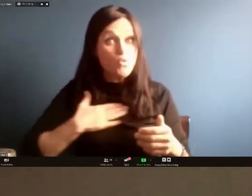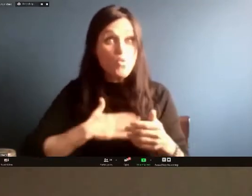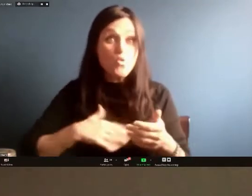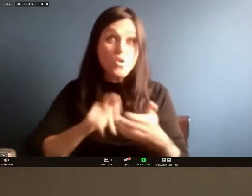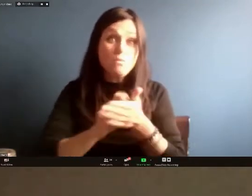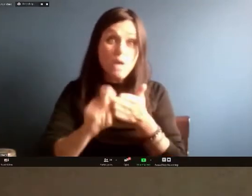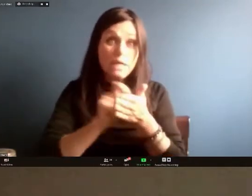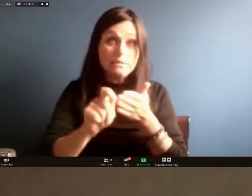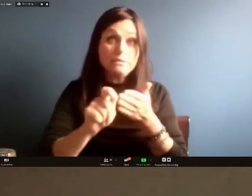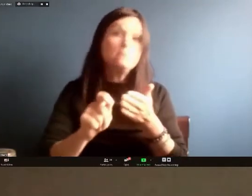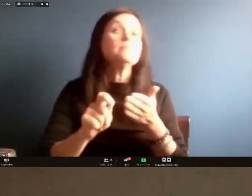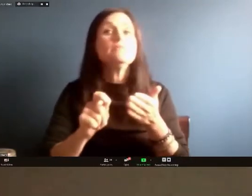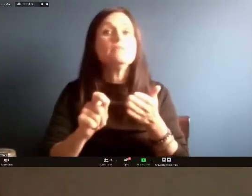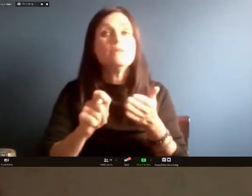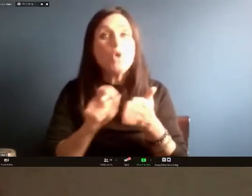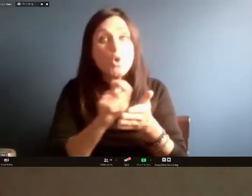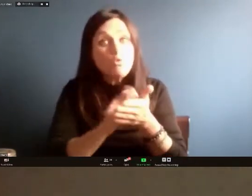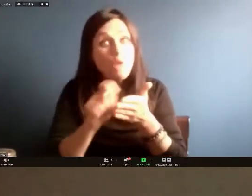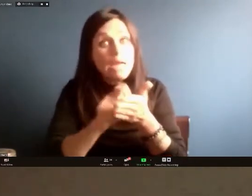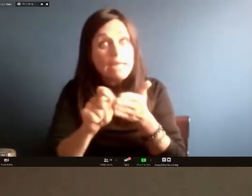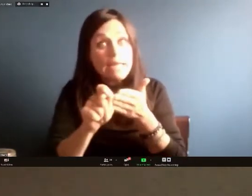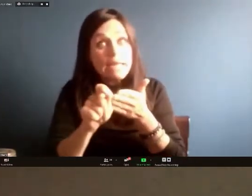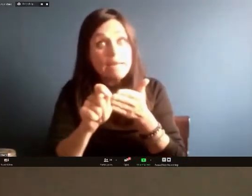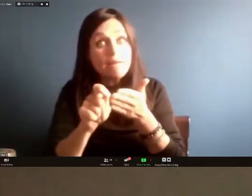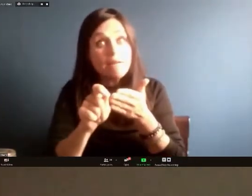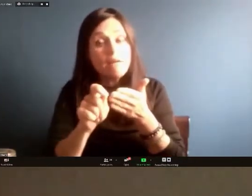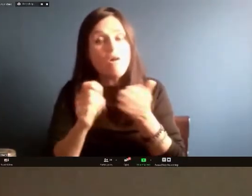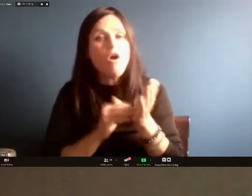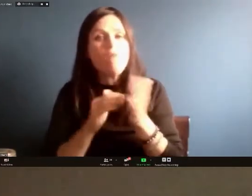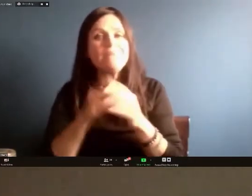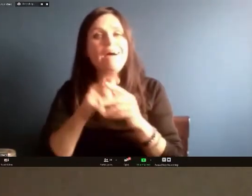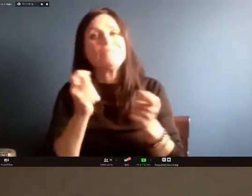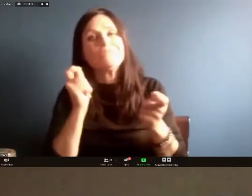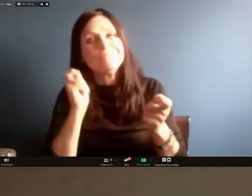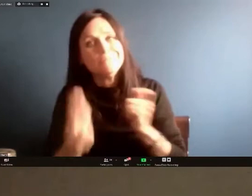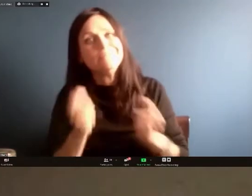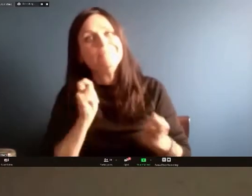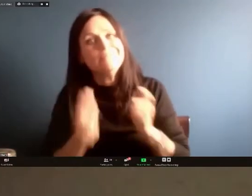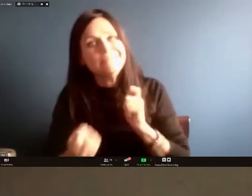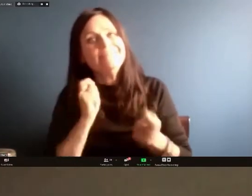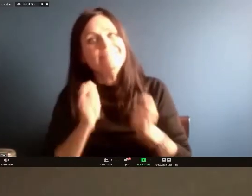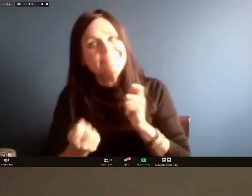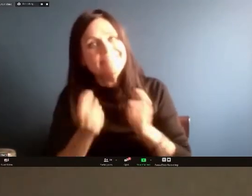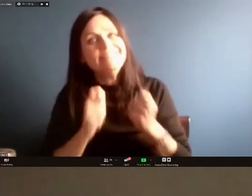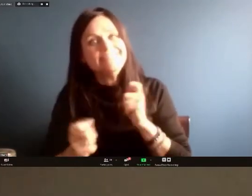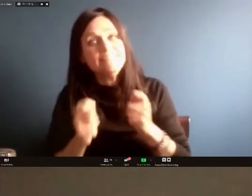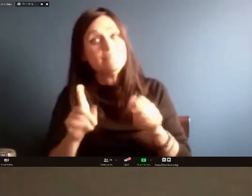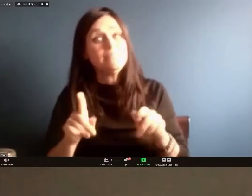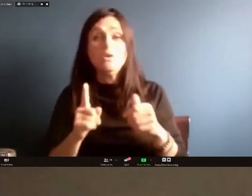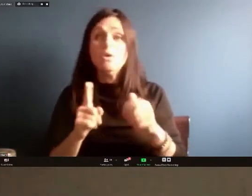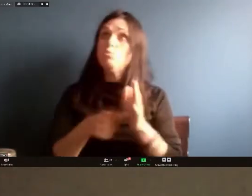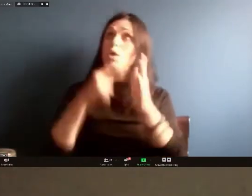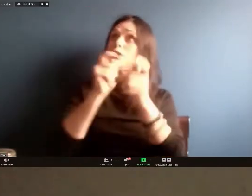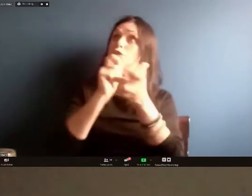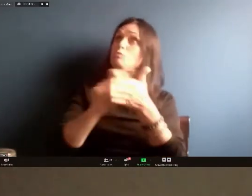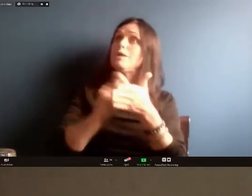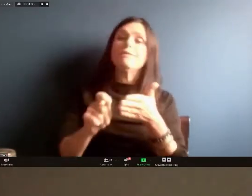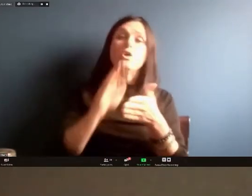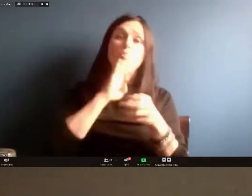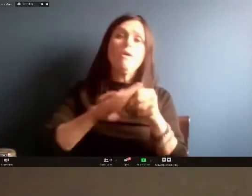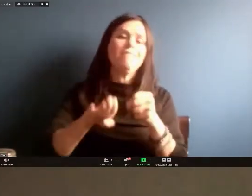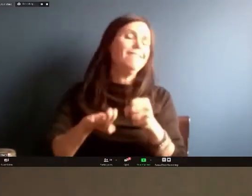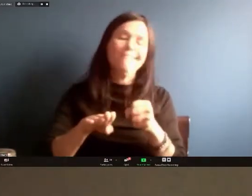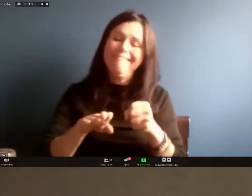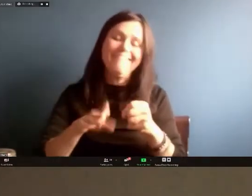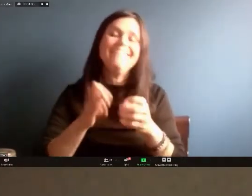writing is about rewriting. So, and then Jeff Milner has some questions from